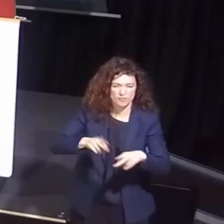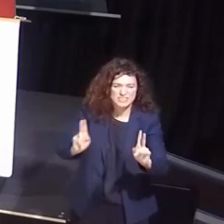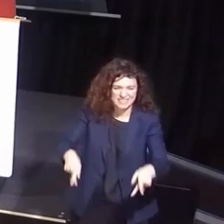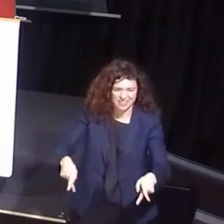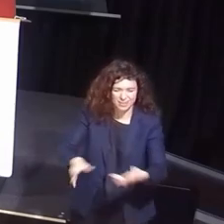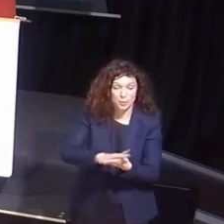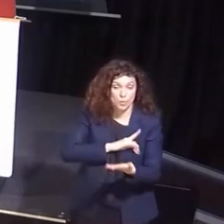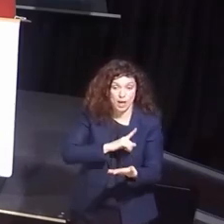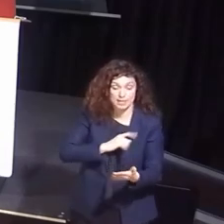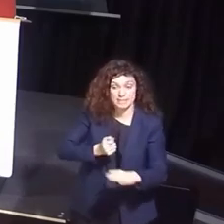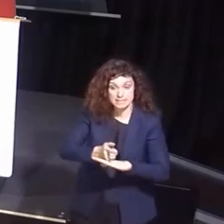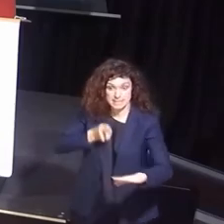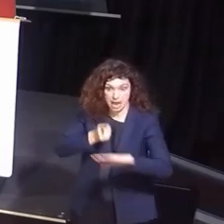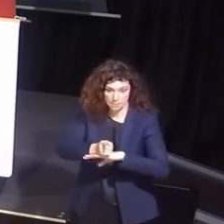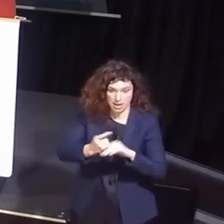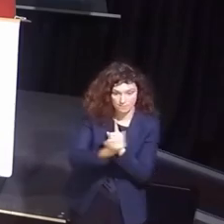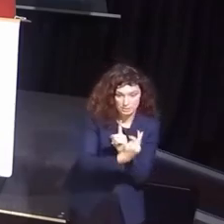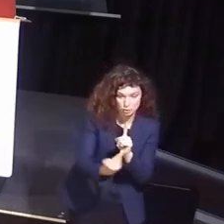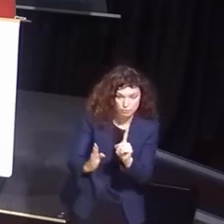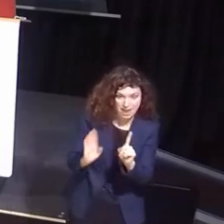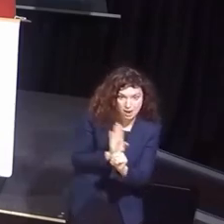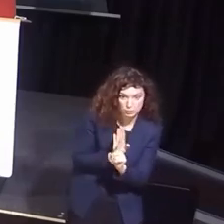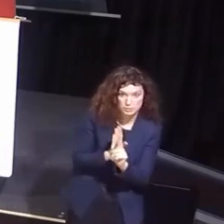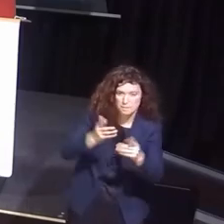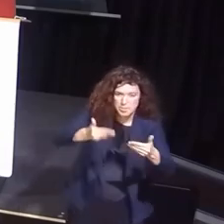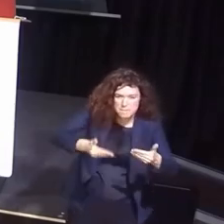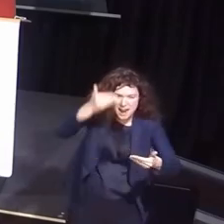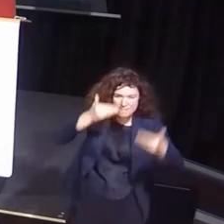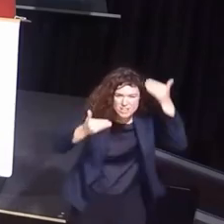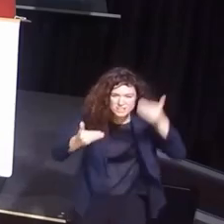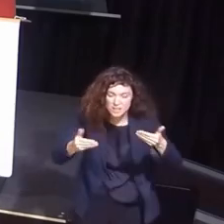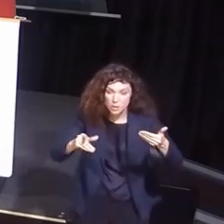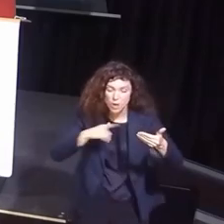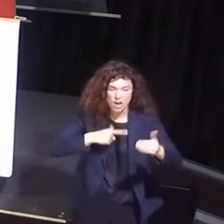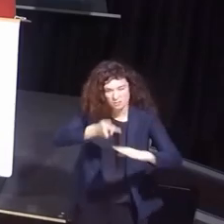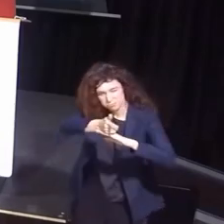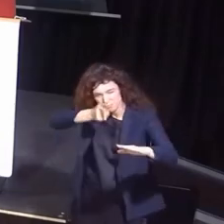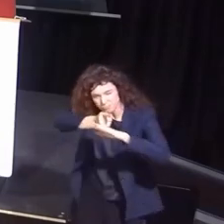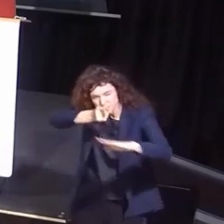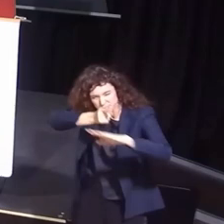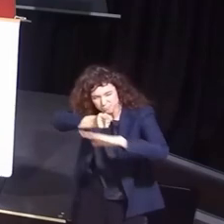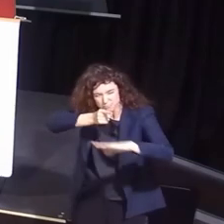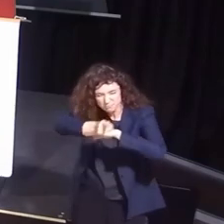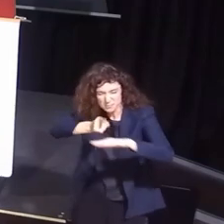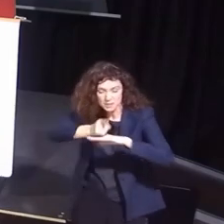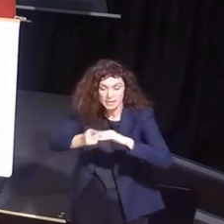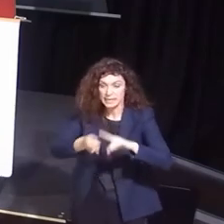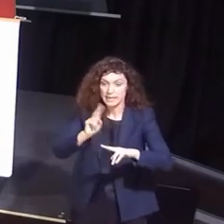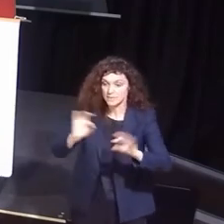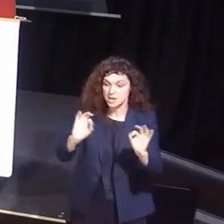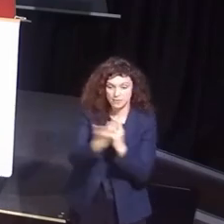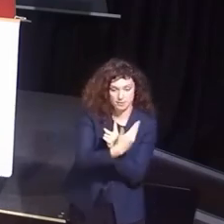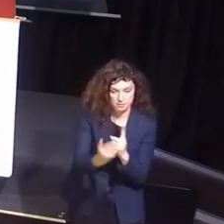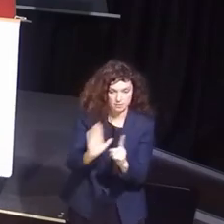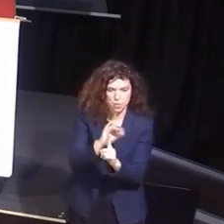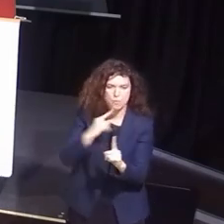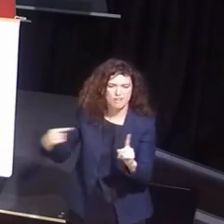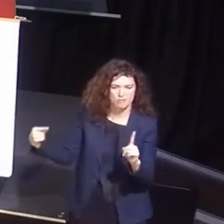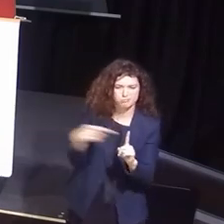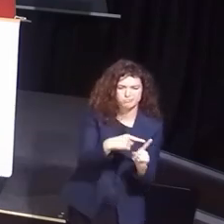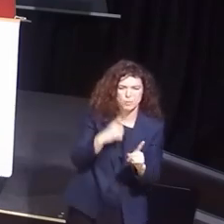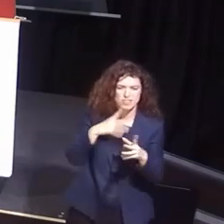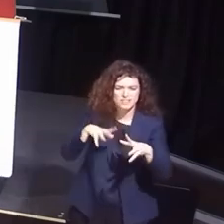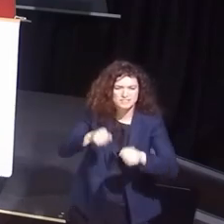with barriers and turrets, because otherwise they die constantly, because your sniper is rubbish. So we had to adapt our gameplay to make